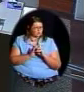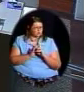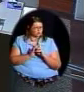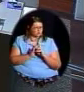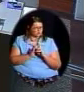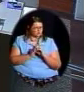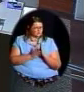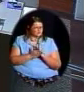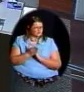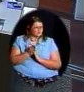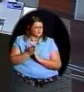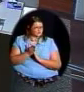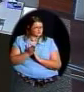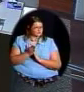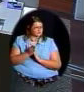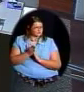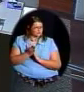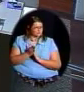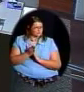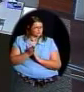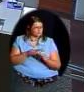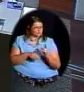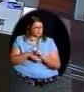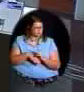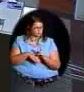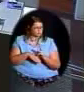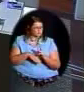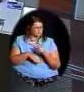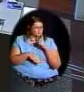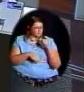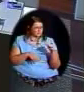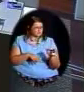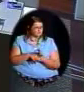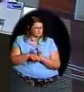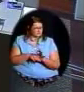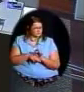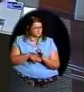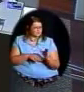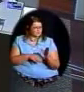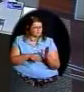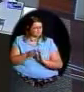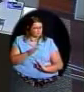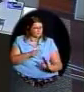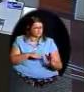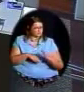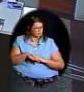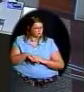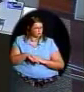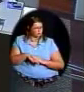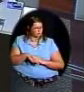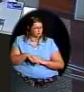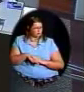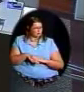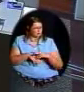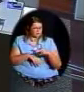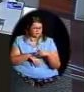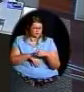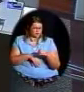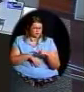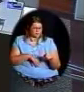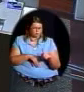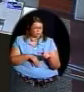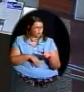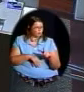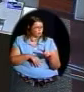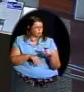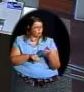some cases the usage is really dictated by the facility based on which, for example, pool rentals, which